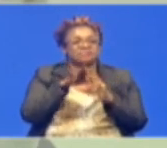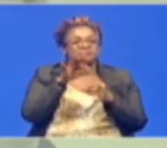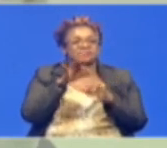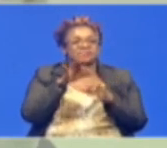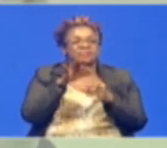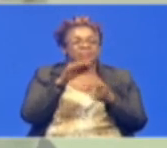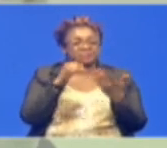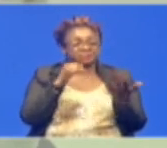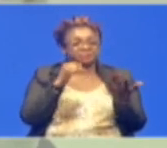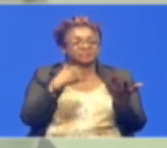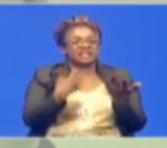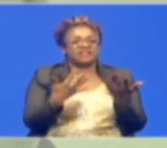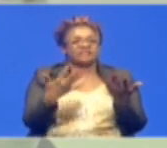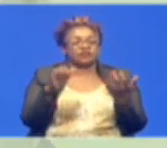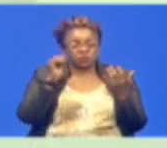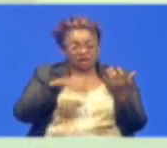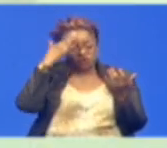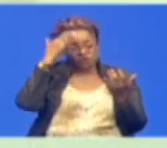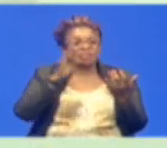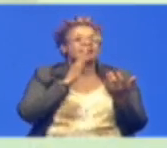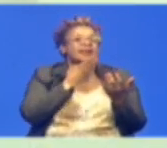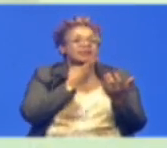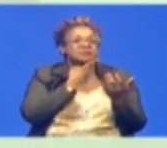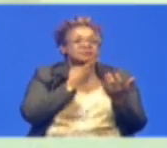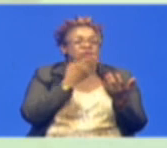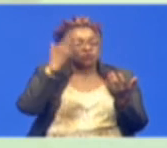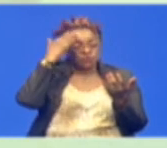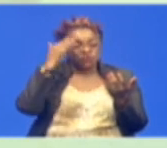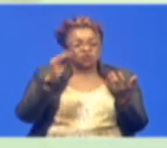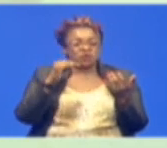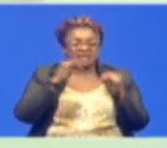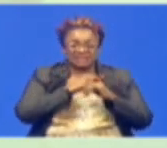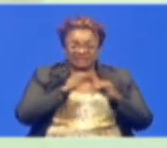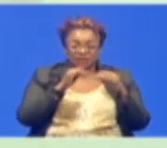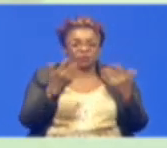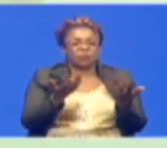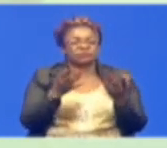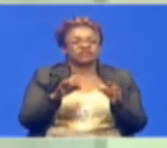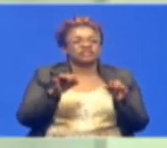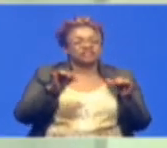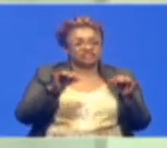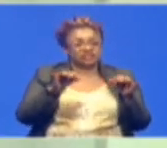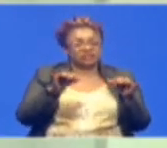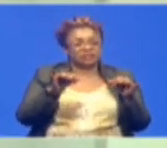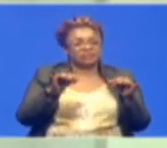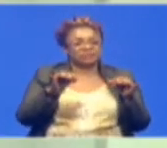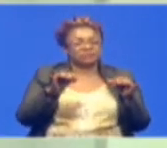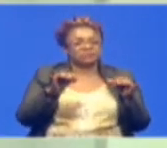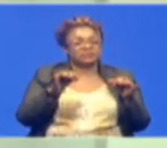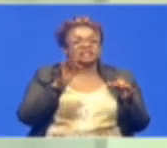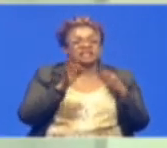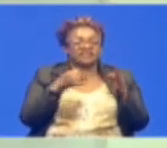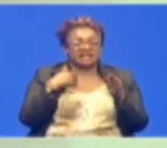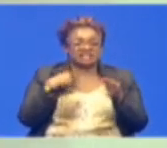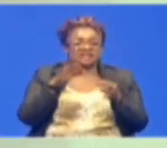leaf. You're able to tell the color, you're able to tell the uniformity, you're able to tell the texture, you're able to tell if it has fiber